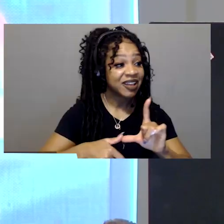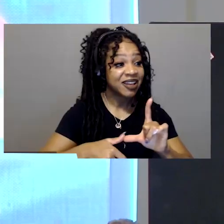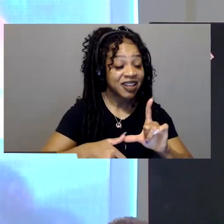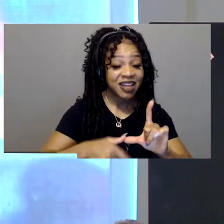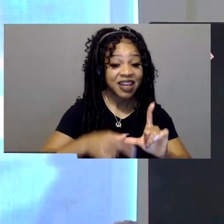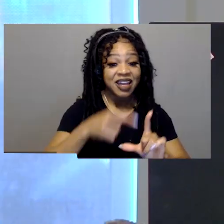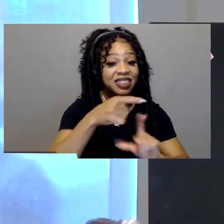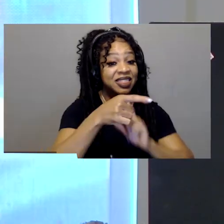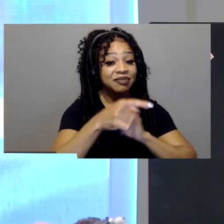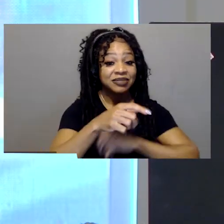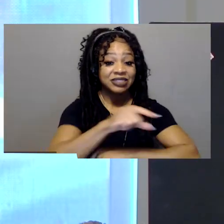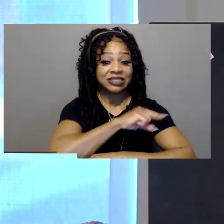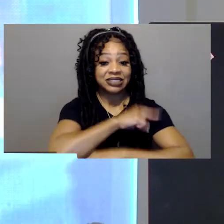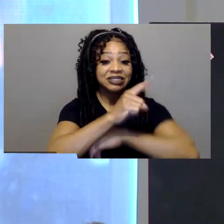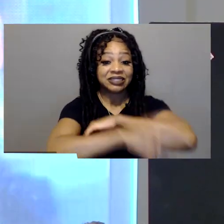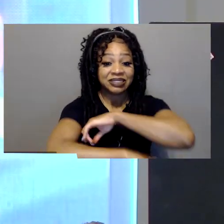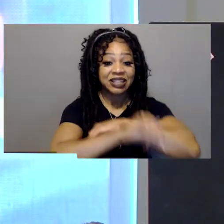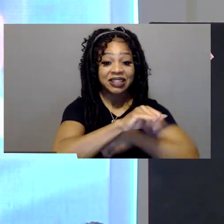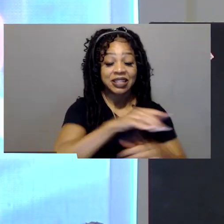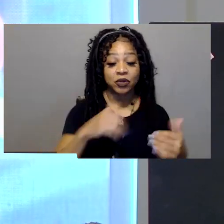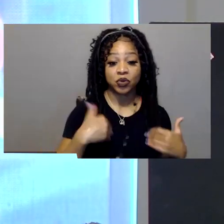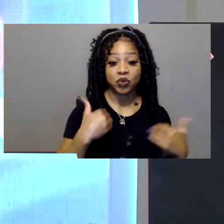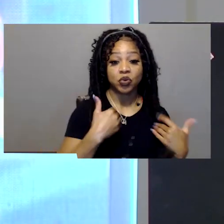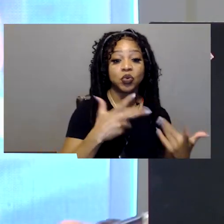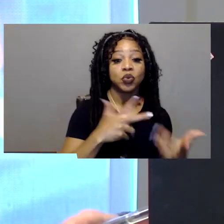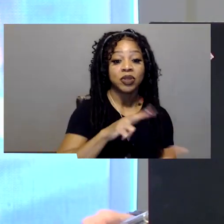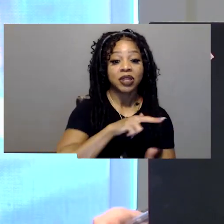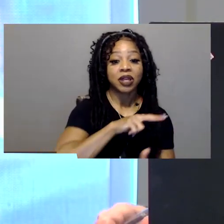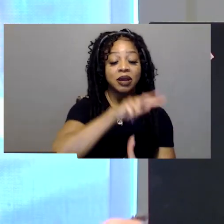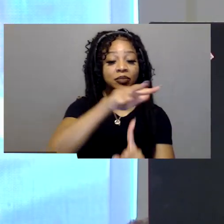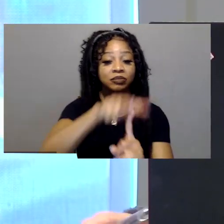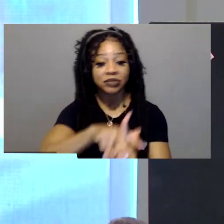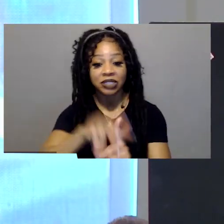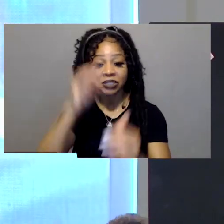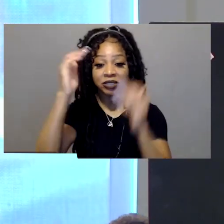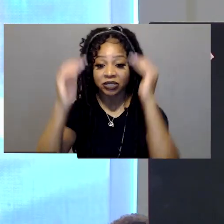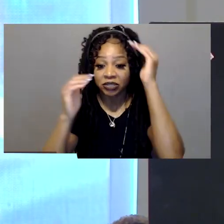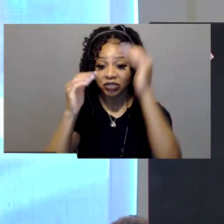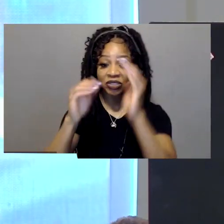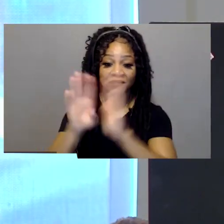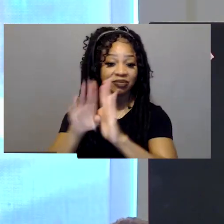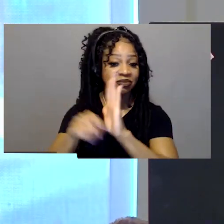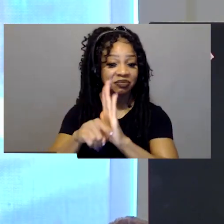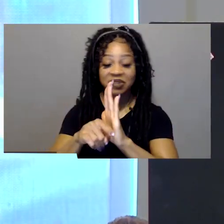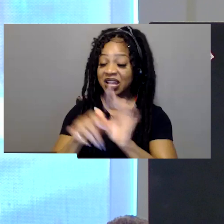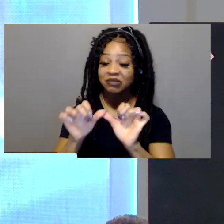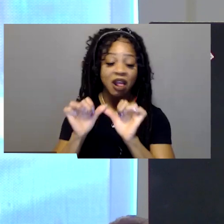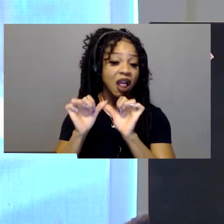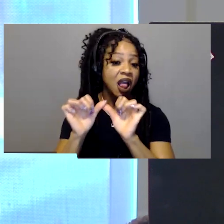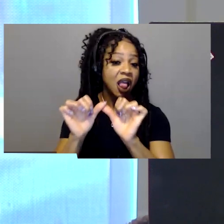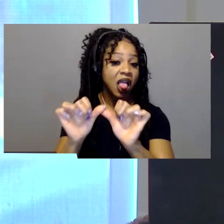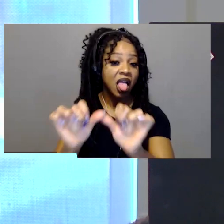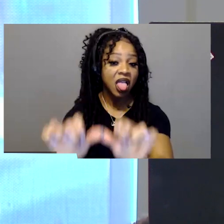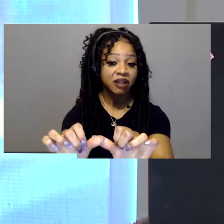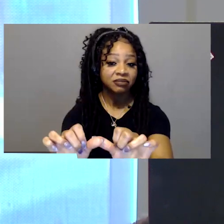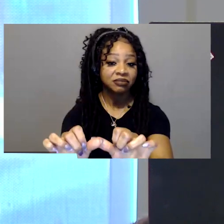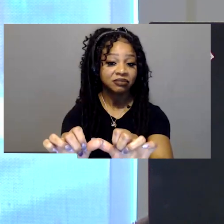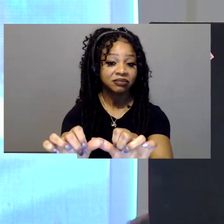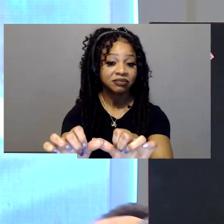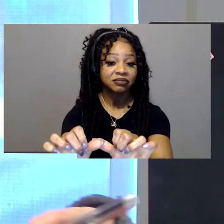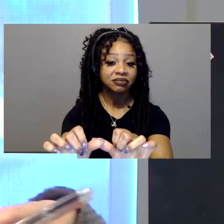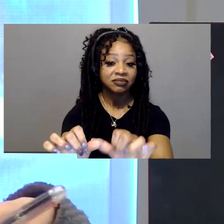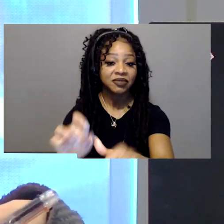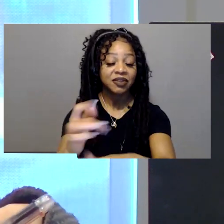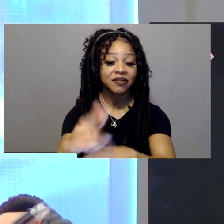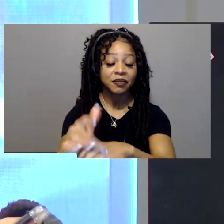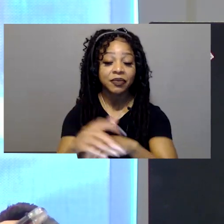of it, that youth record becomes part of the adult record and does not get sealed. If they commit a